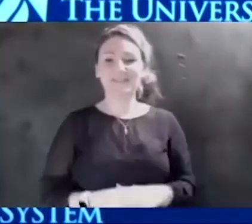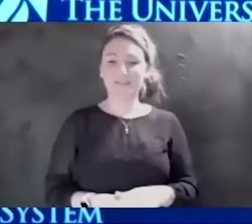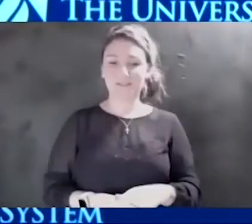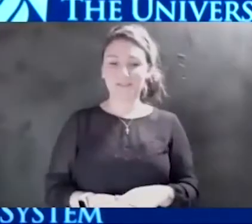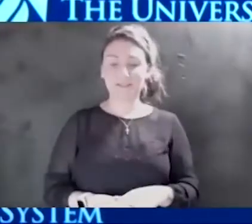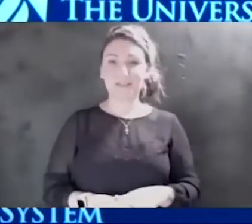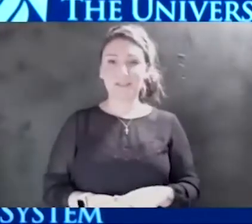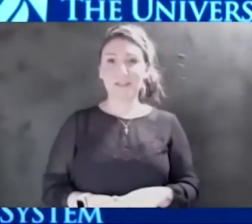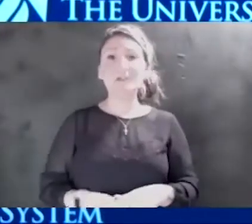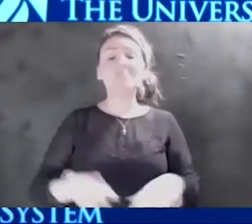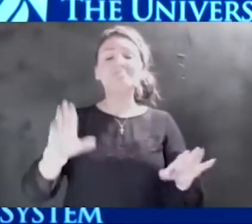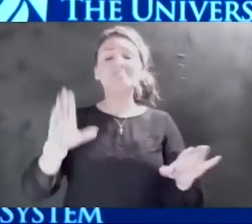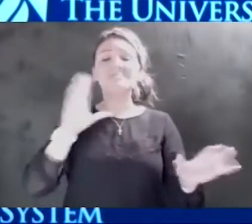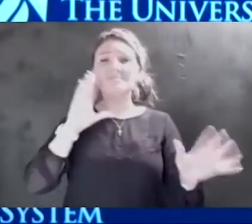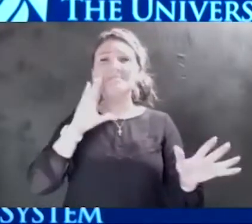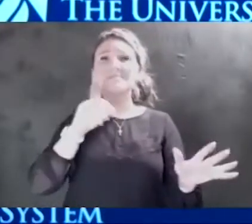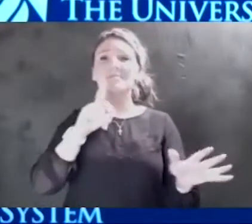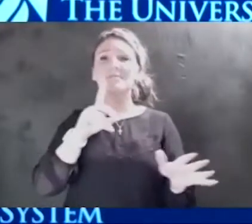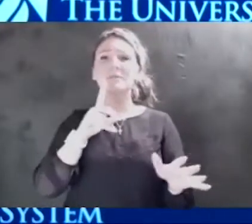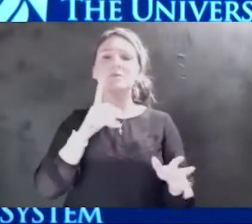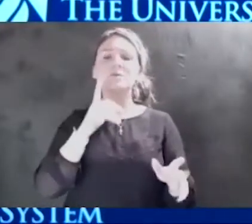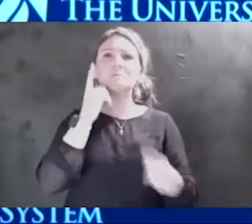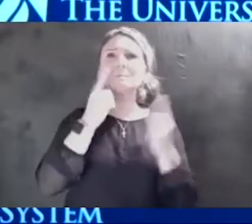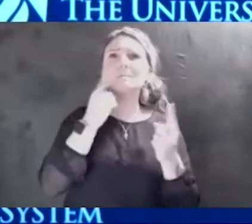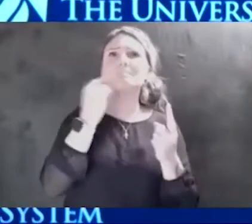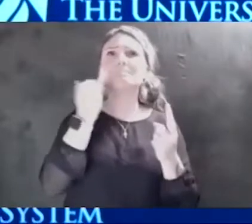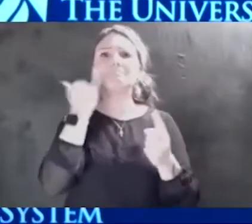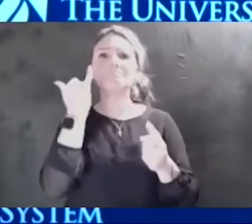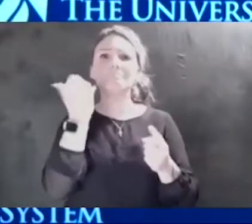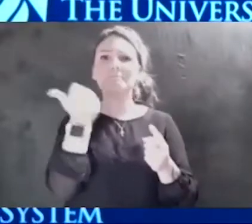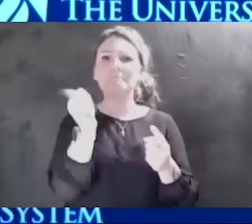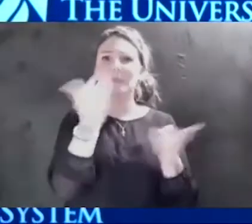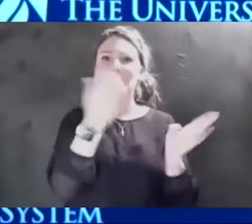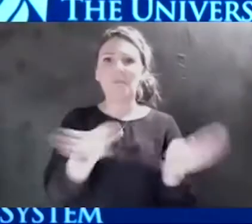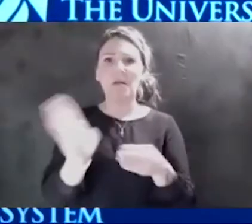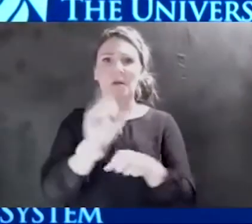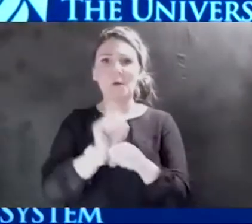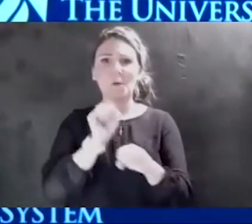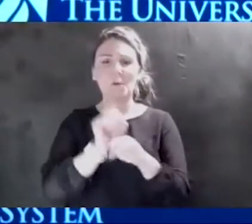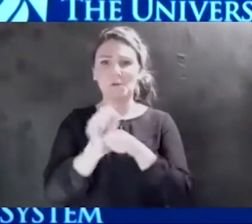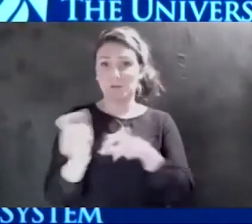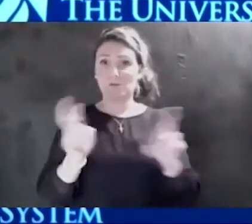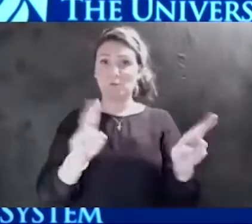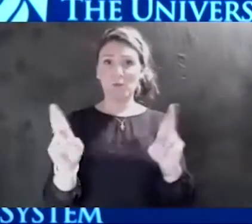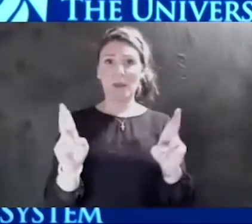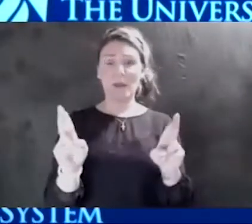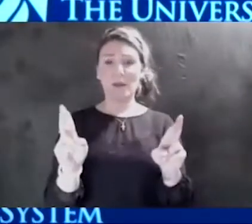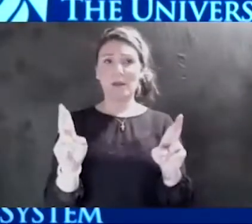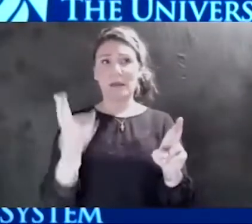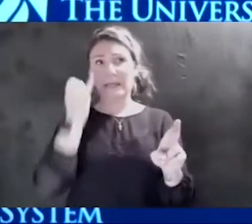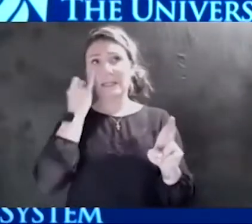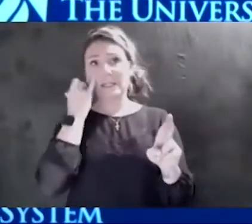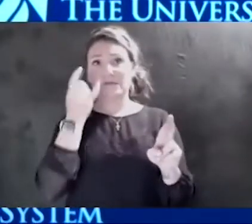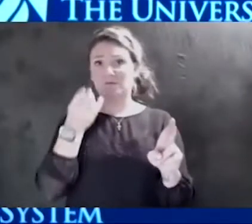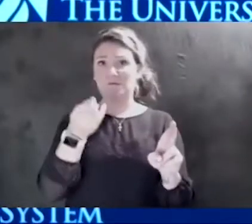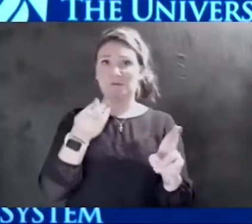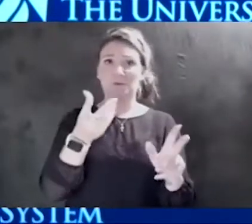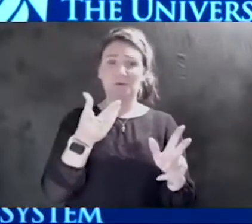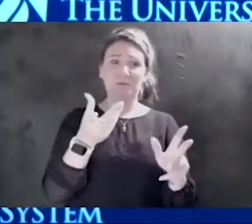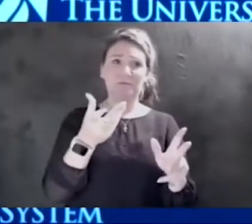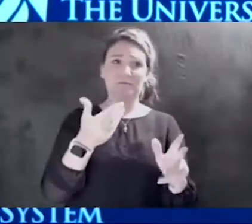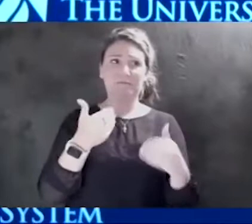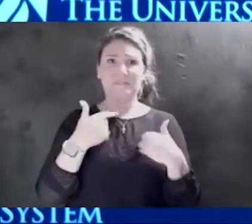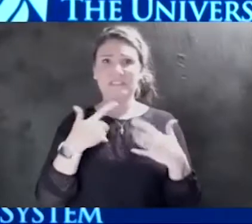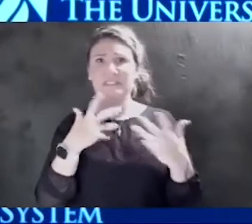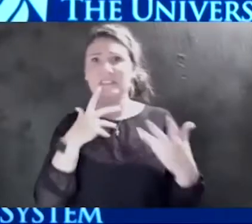wondering if there was any planning work the KU hospital is doing just to get ready if you all do get crunched like we're